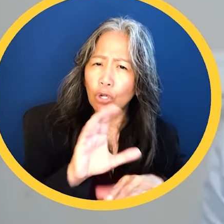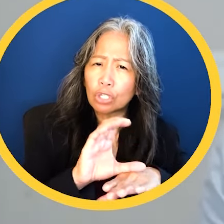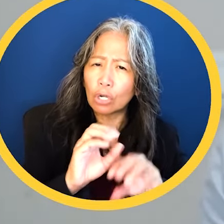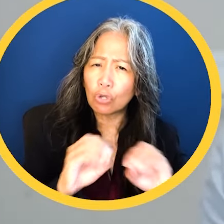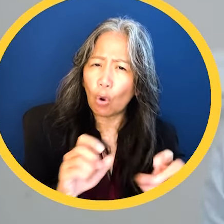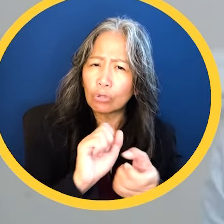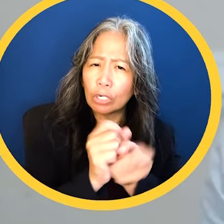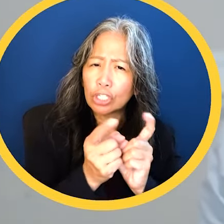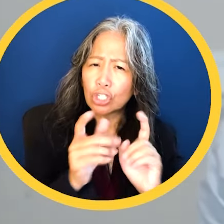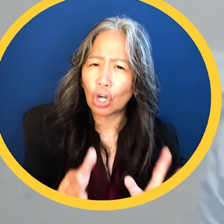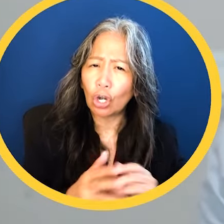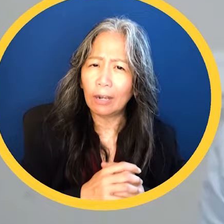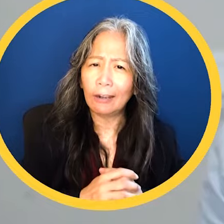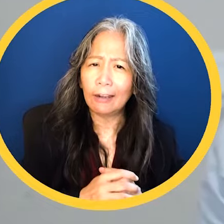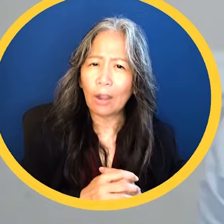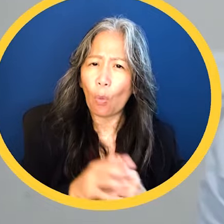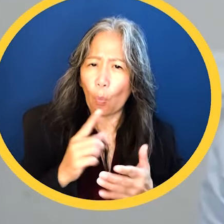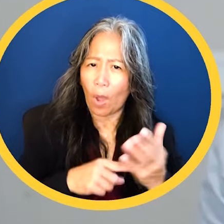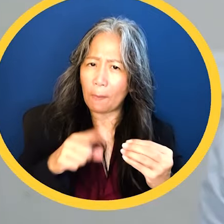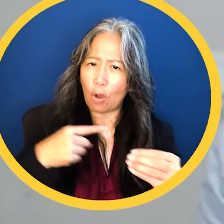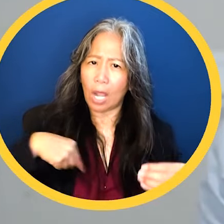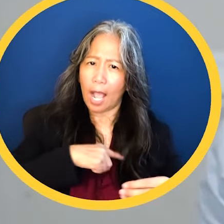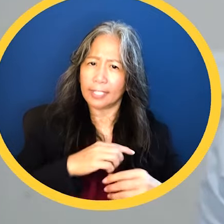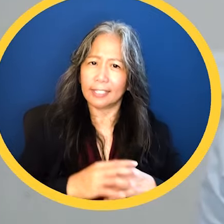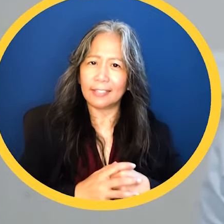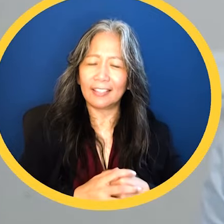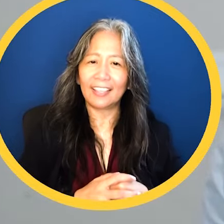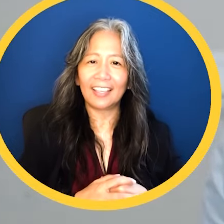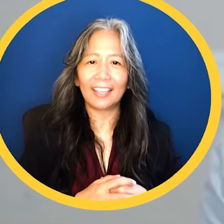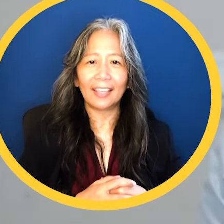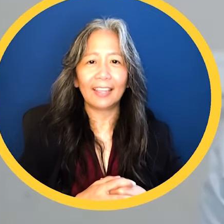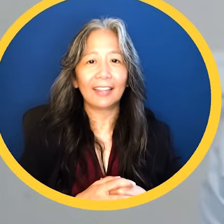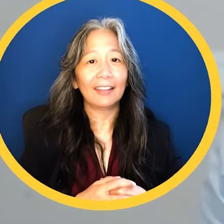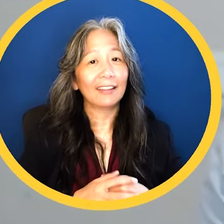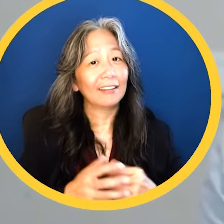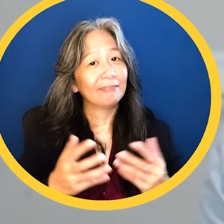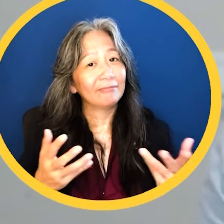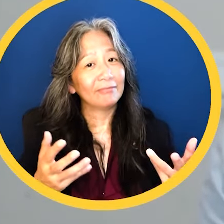have interpreters? How come your church doesn't have translators? You know, how come, you know, what about us?